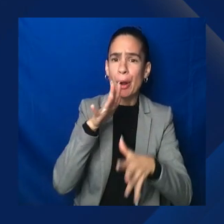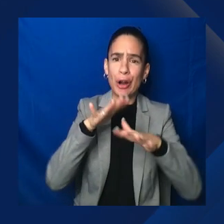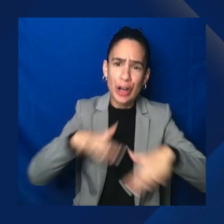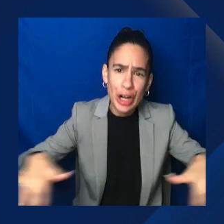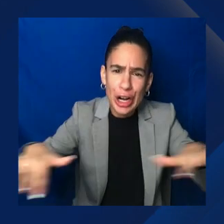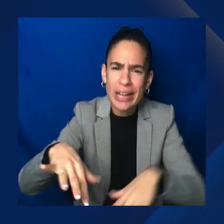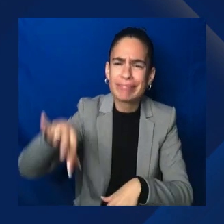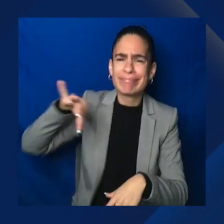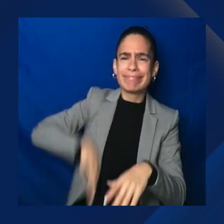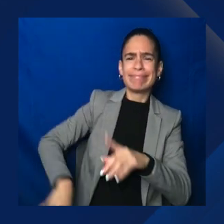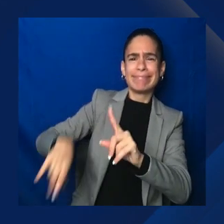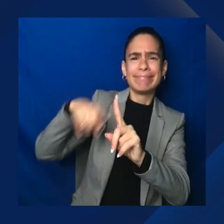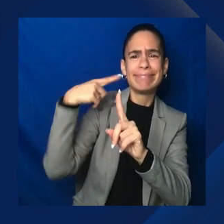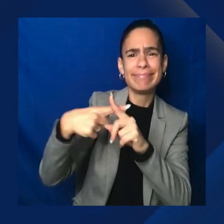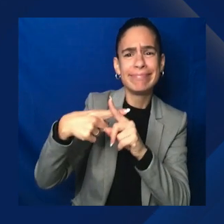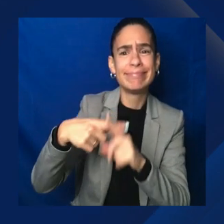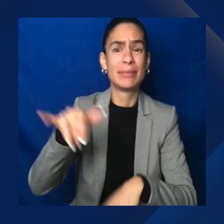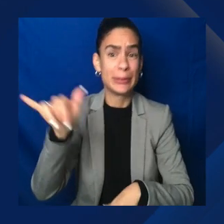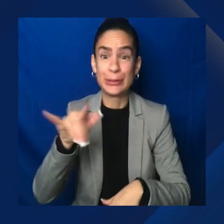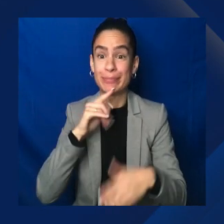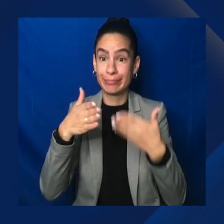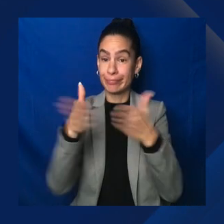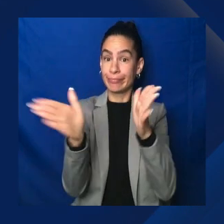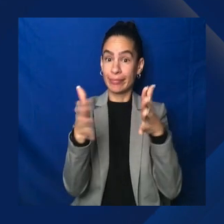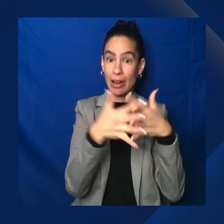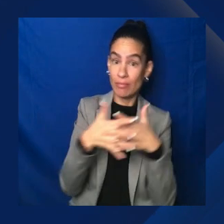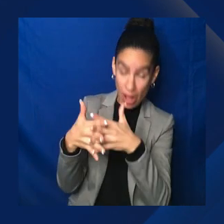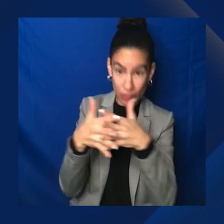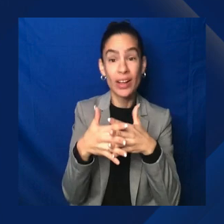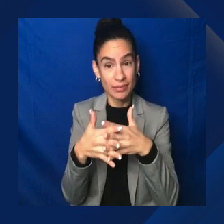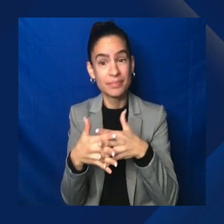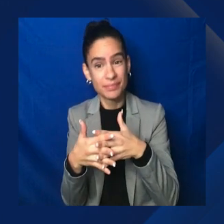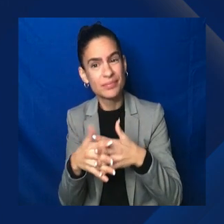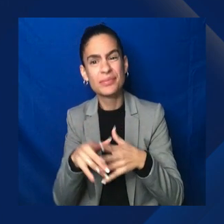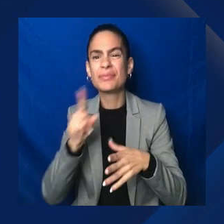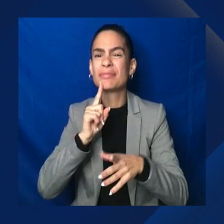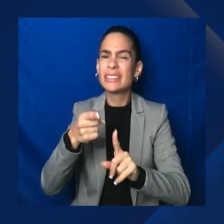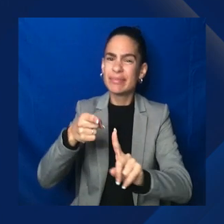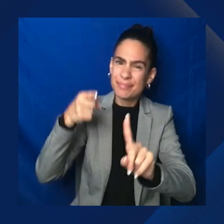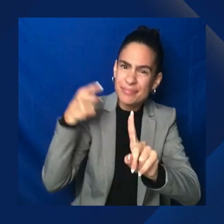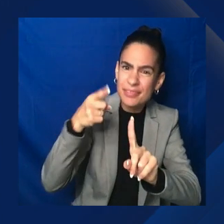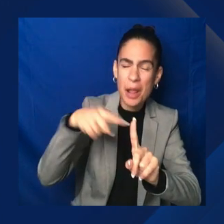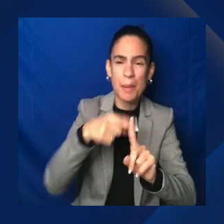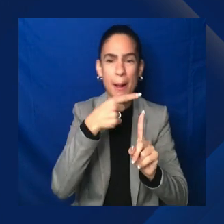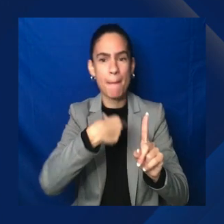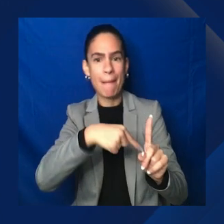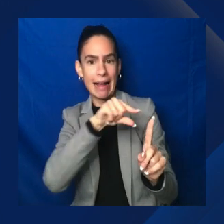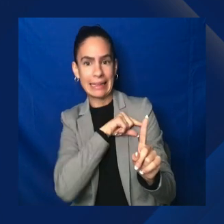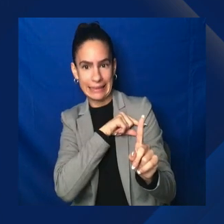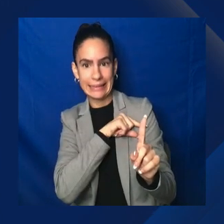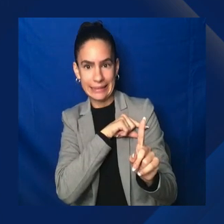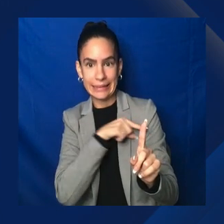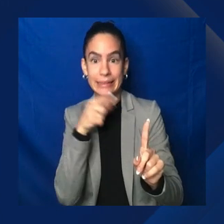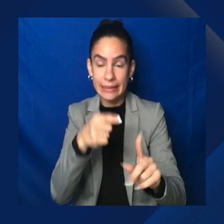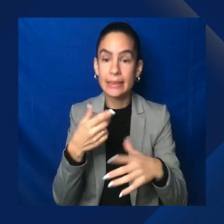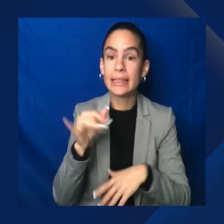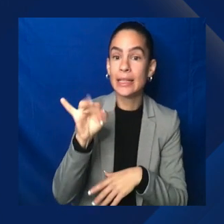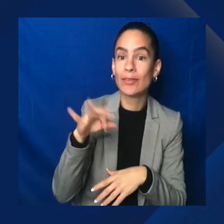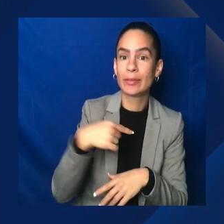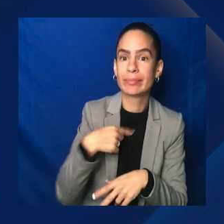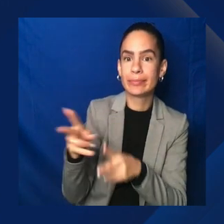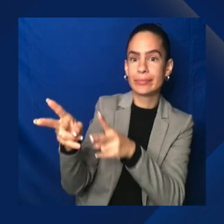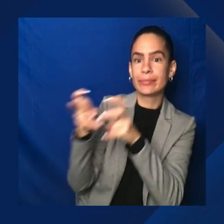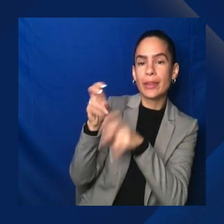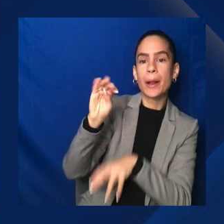our years. It's really about quality, because when we think about the words of Martin Luther King, who said that of all of the forms